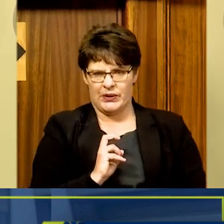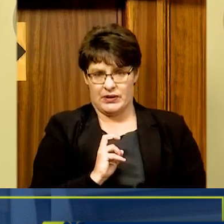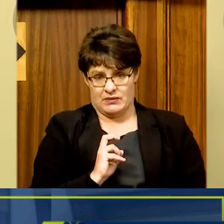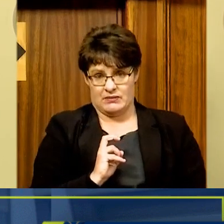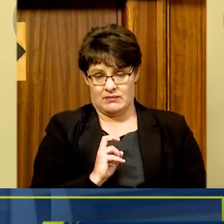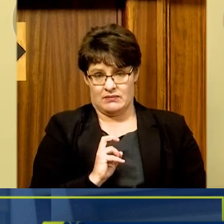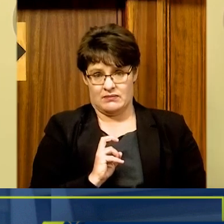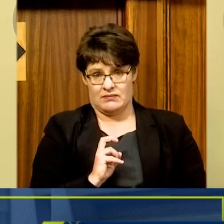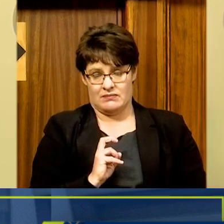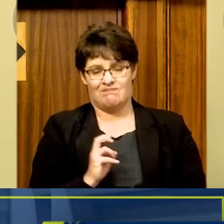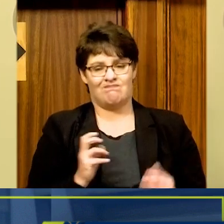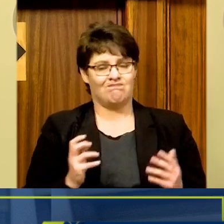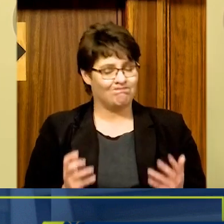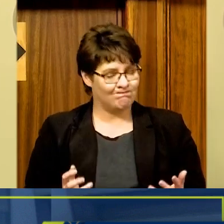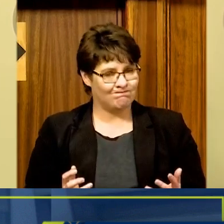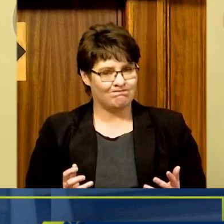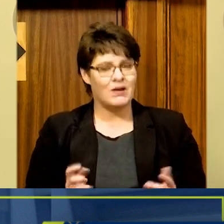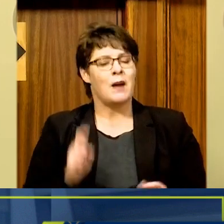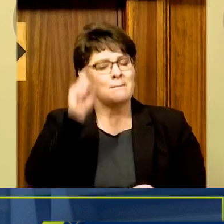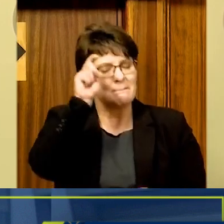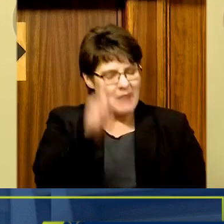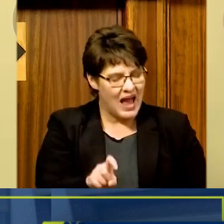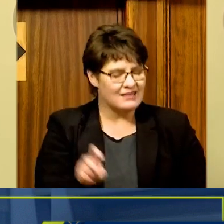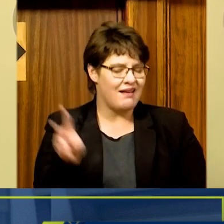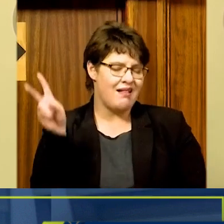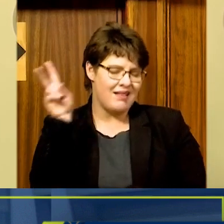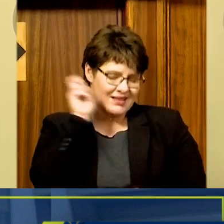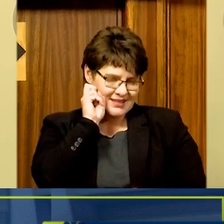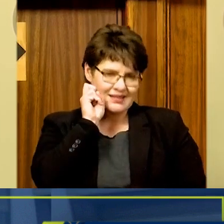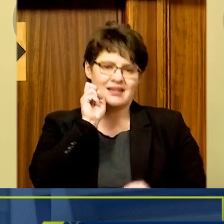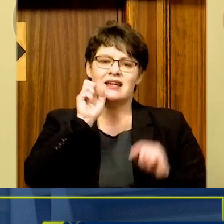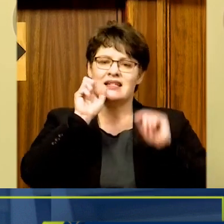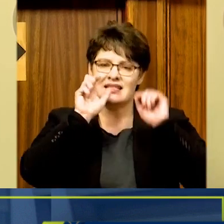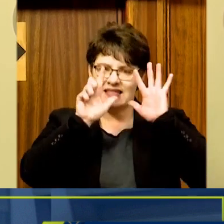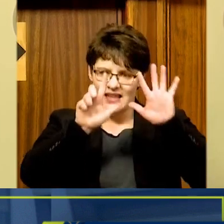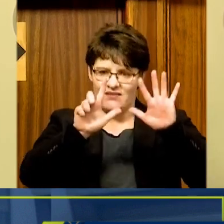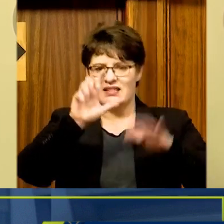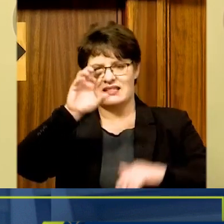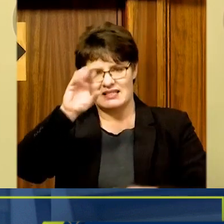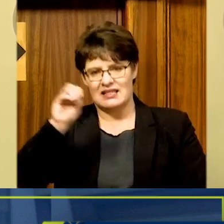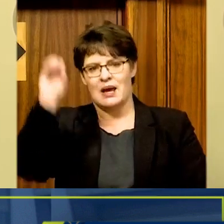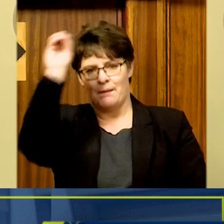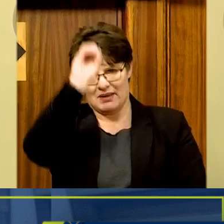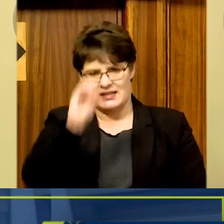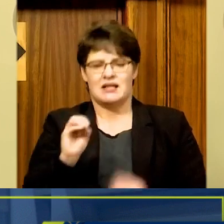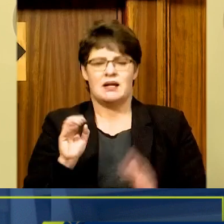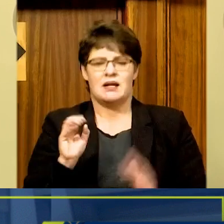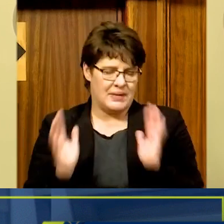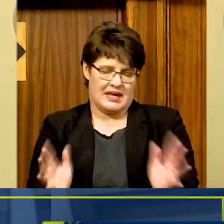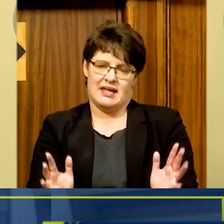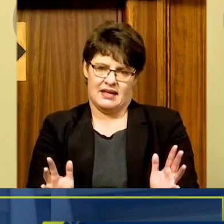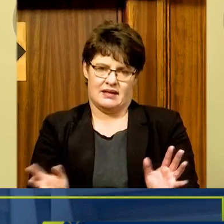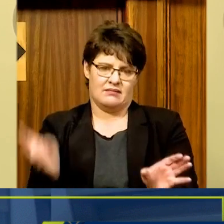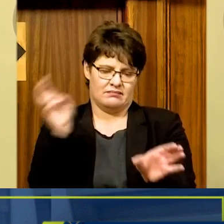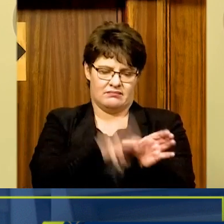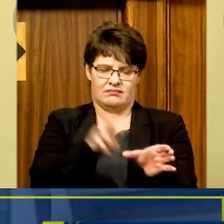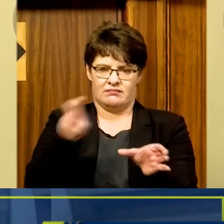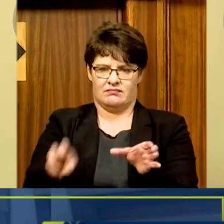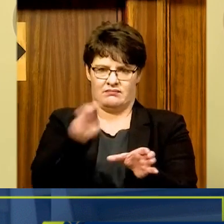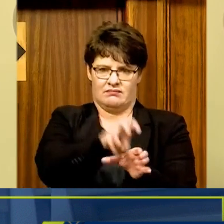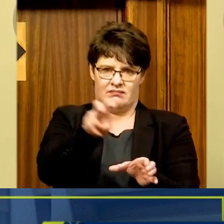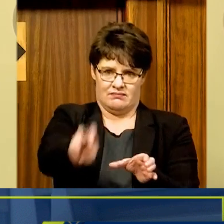will have to adhere to a 70% occupancy. But